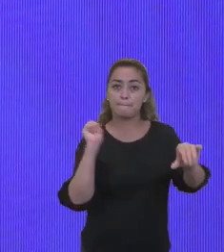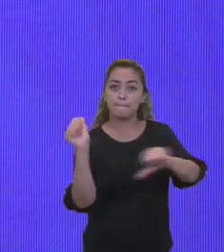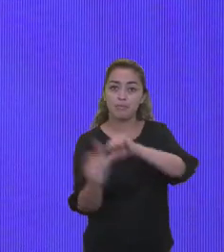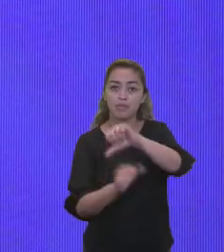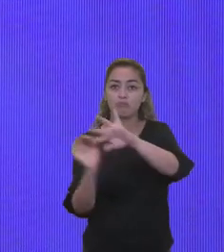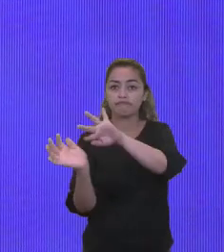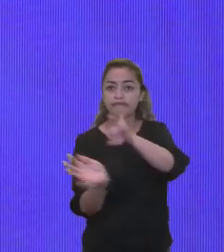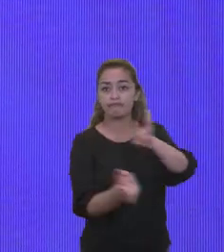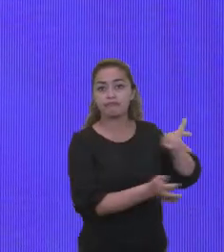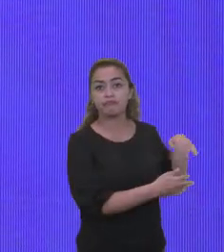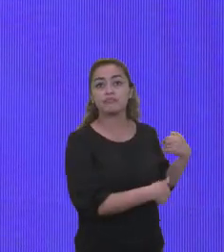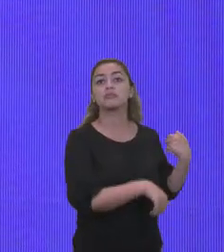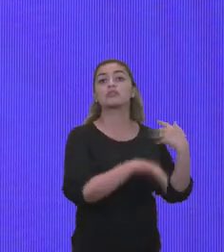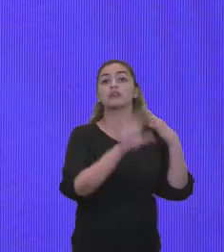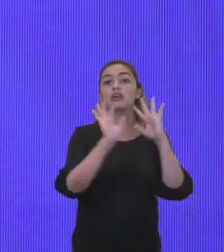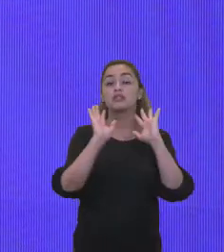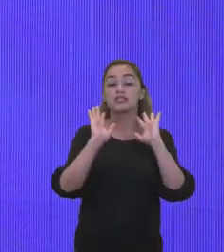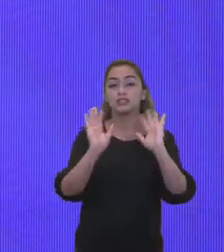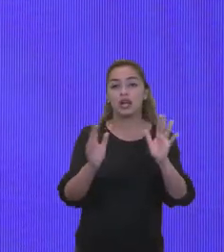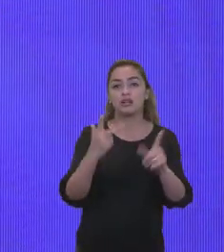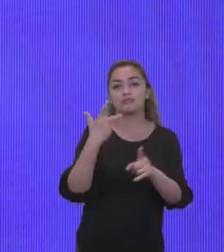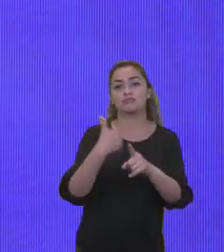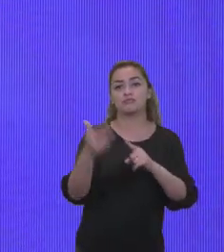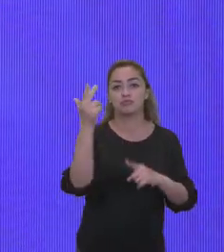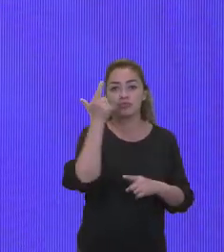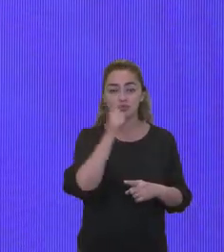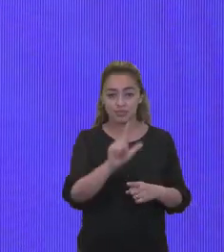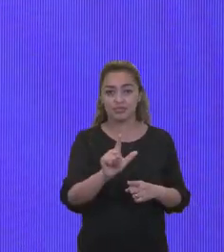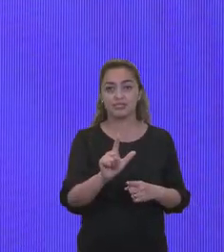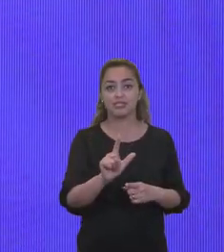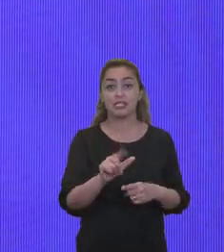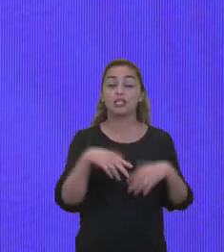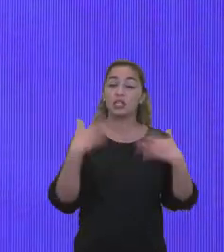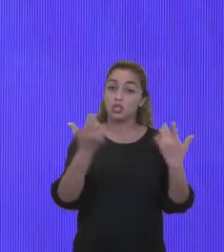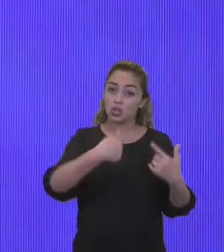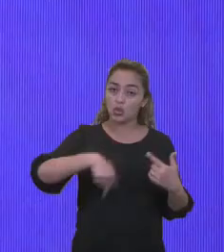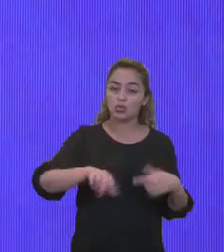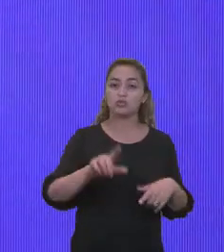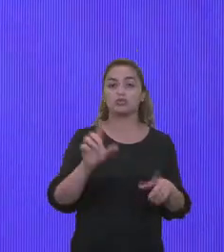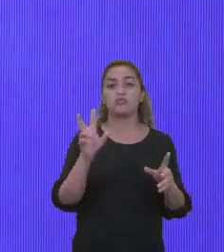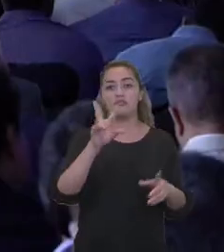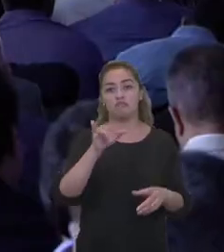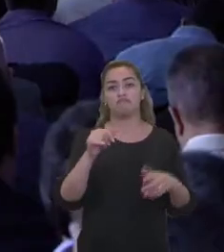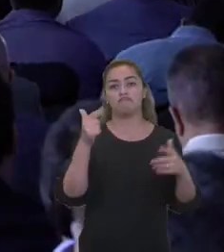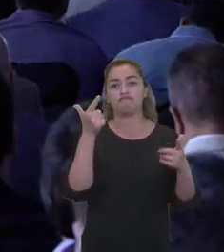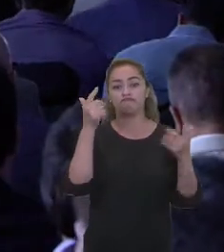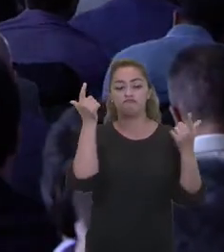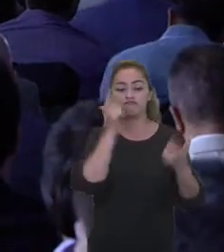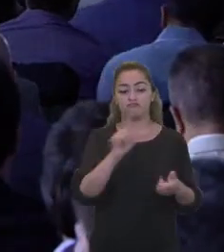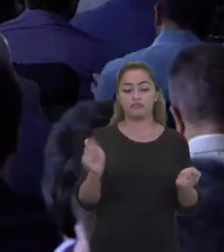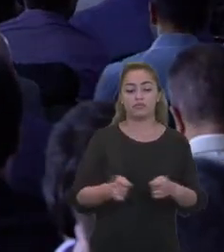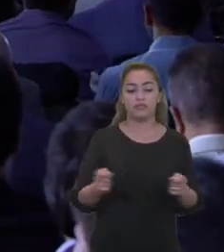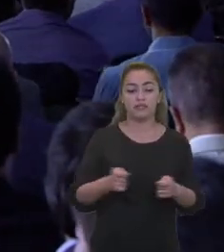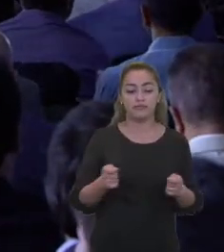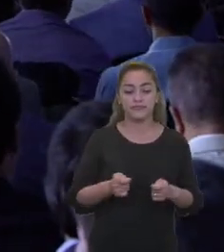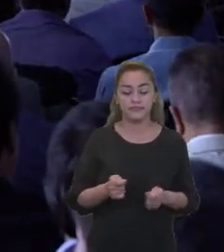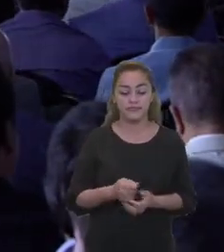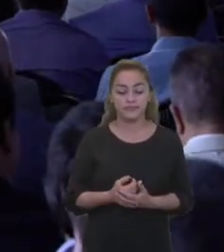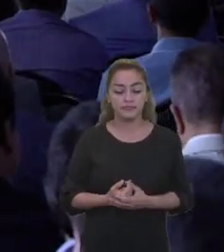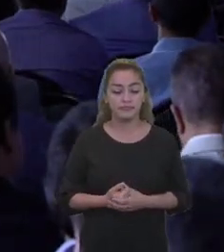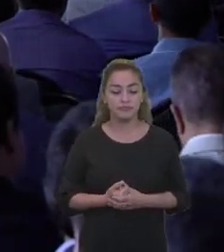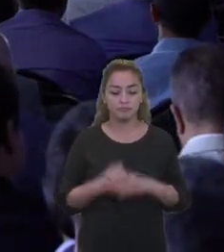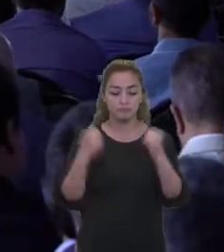of slum in a museum piece before Elon Musk colonizes Mars.